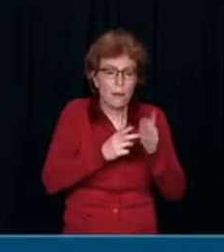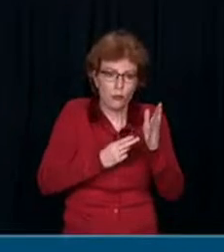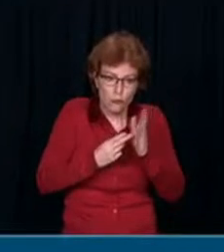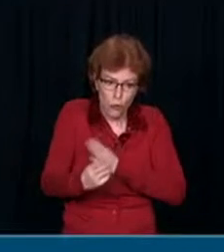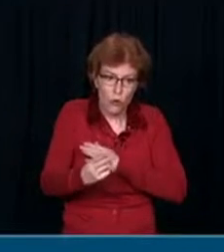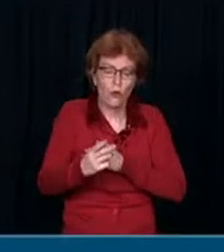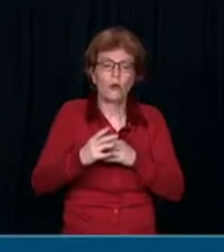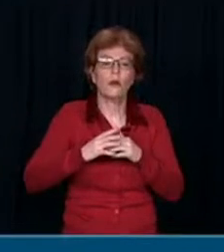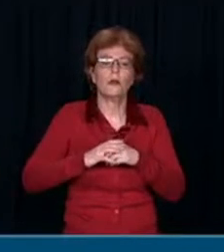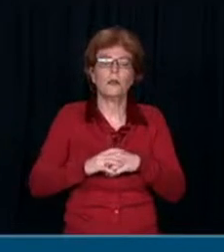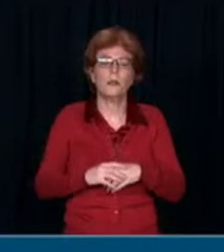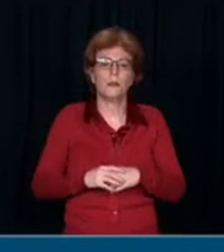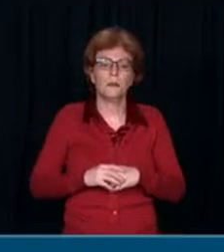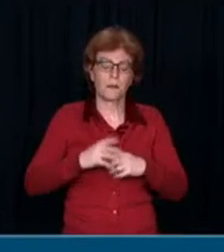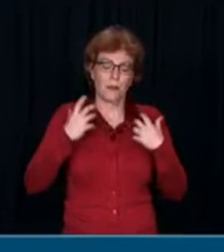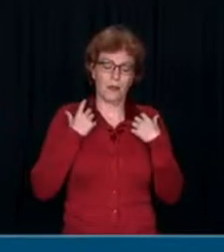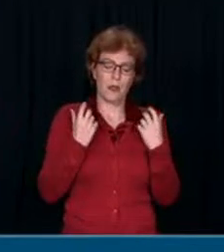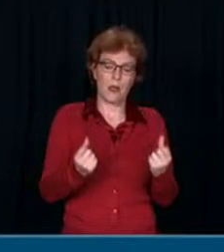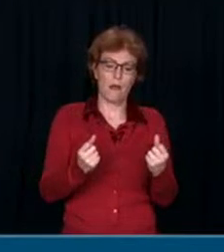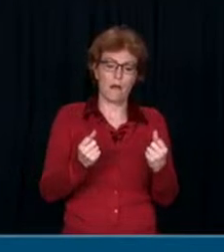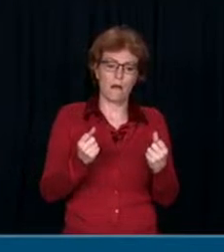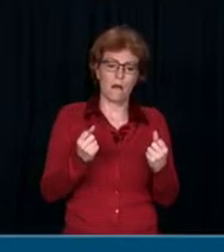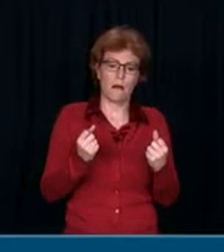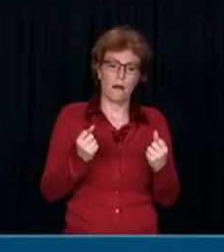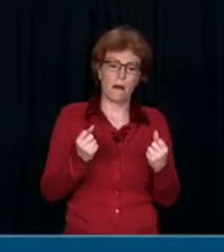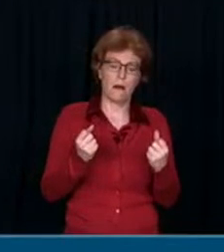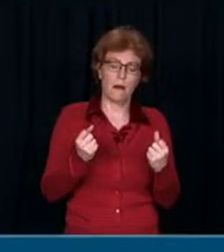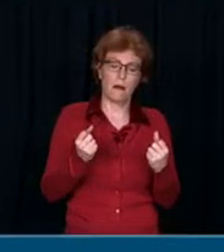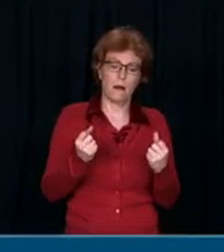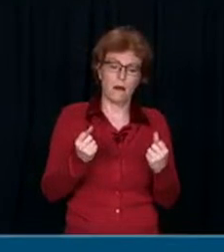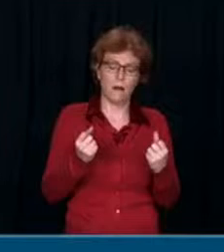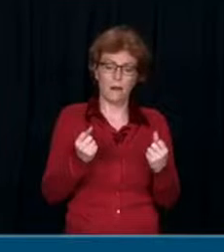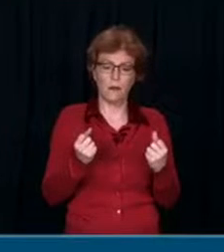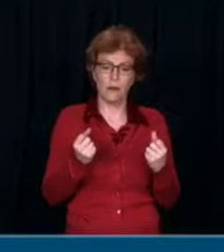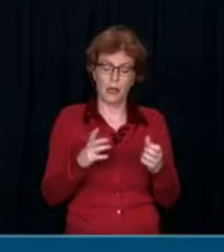that the health and